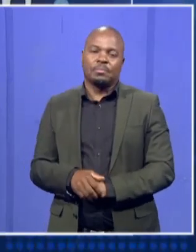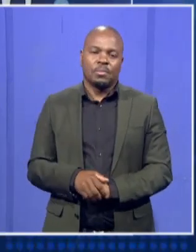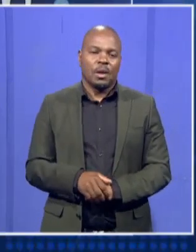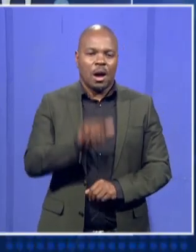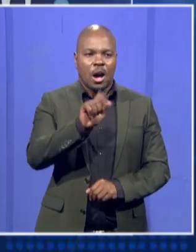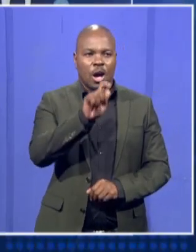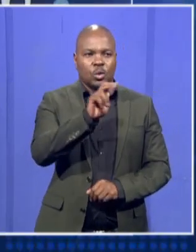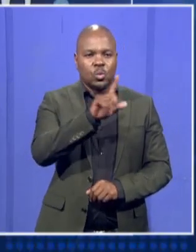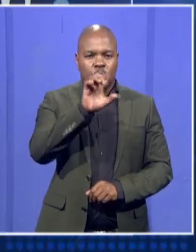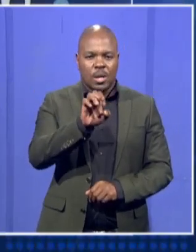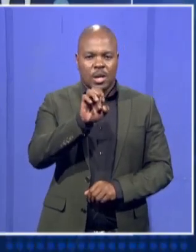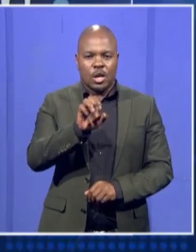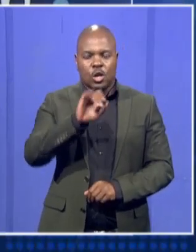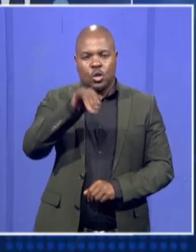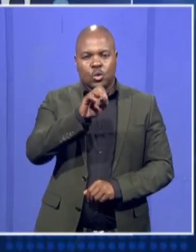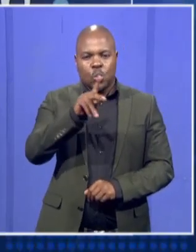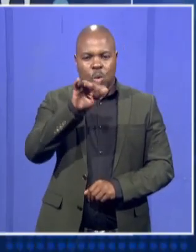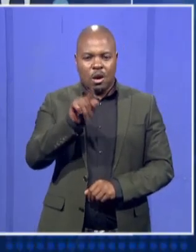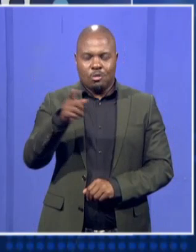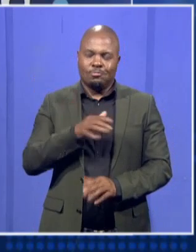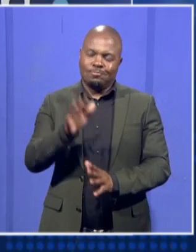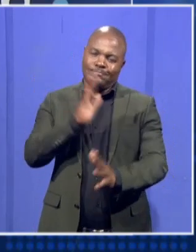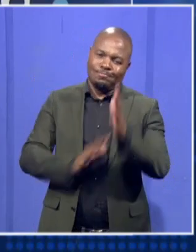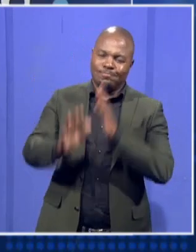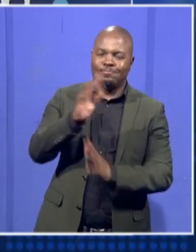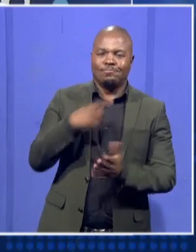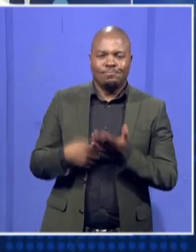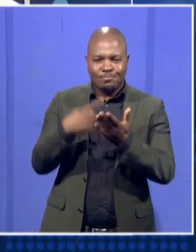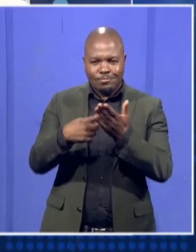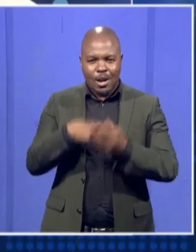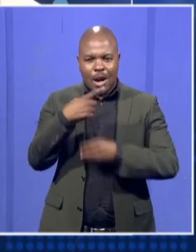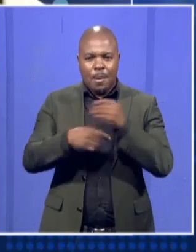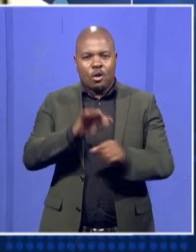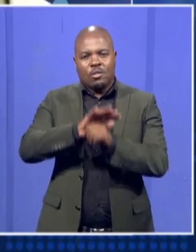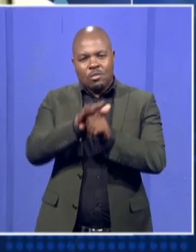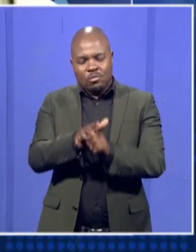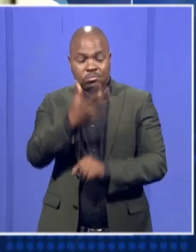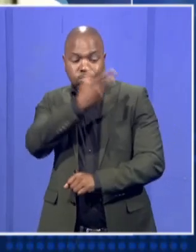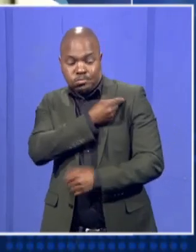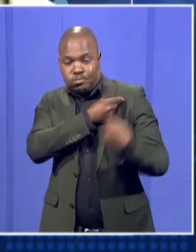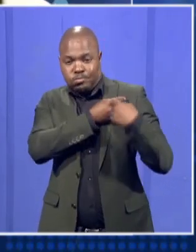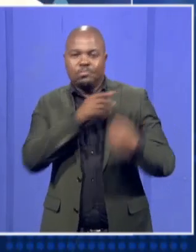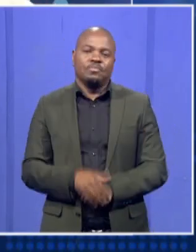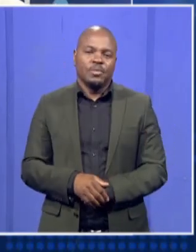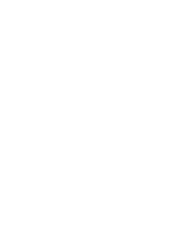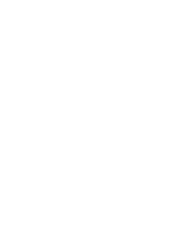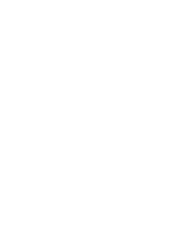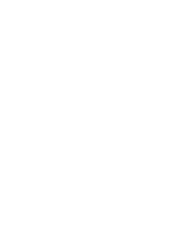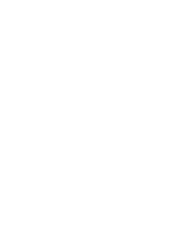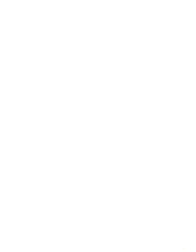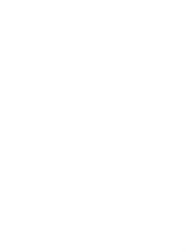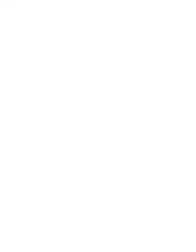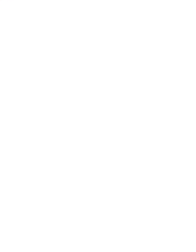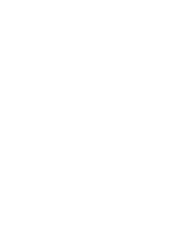on the pulse of that story for us, as well as bringing us some of the conversations there around COVID-19 vaccines. Thanks indeed for your time.